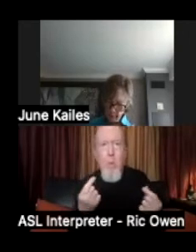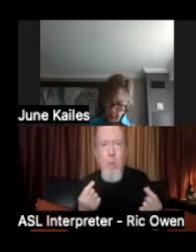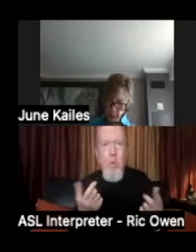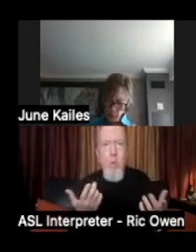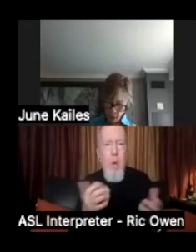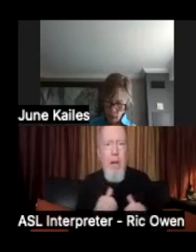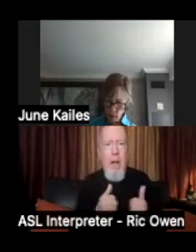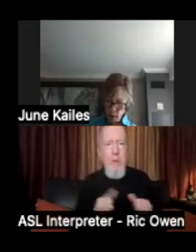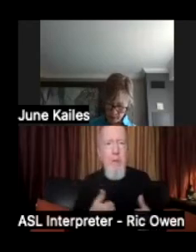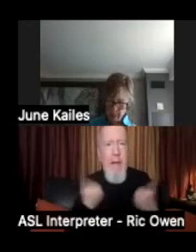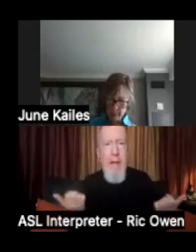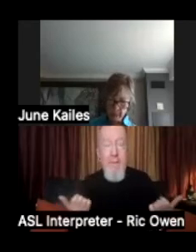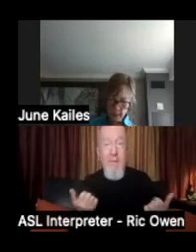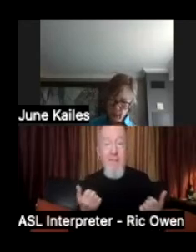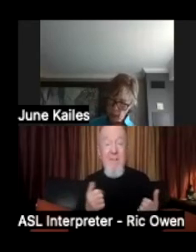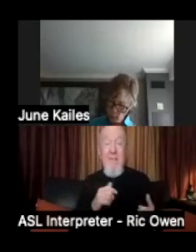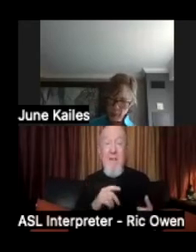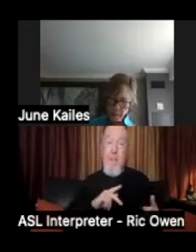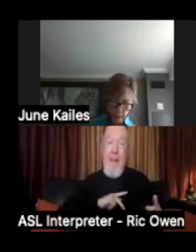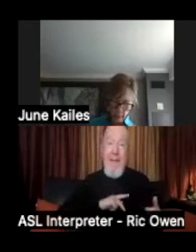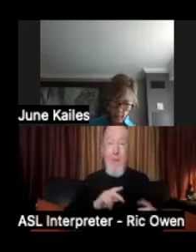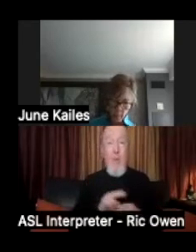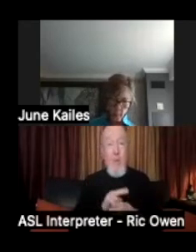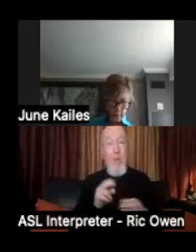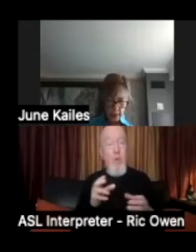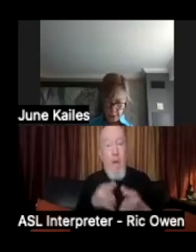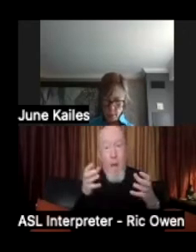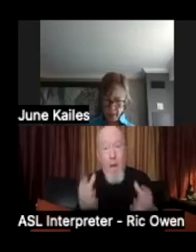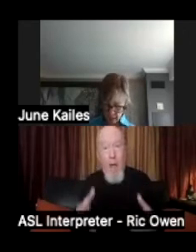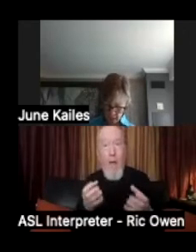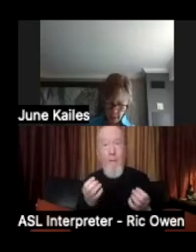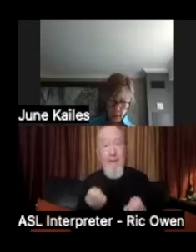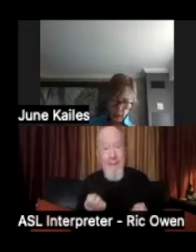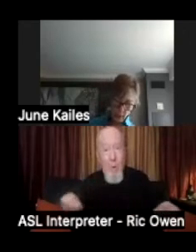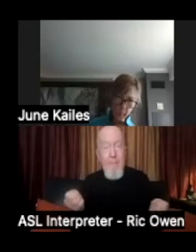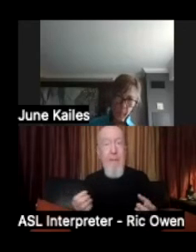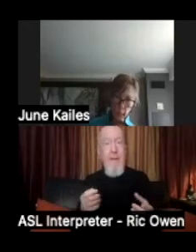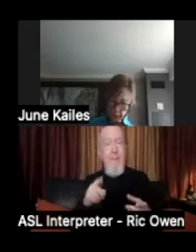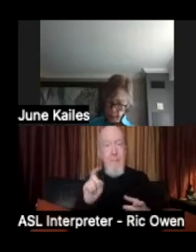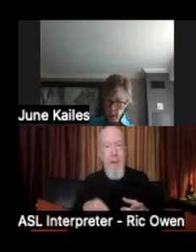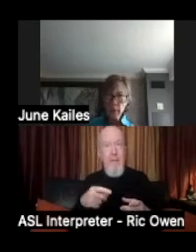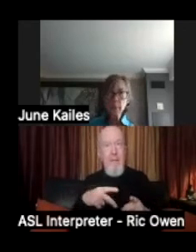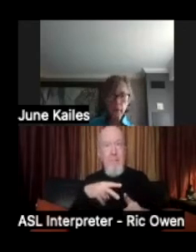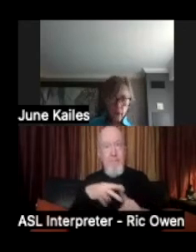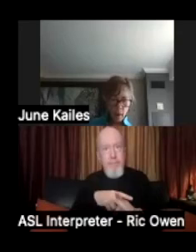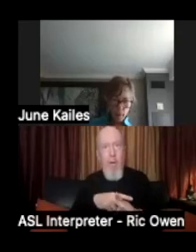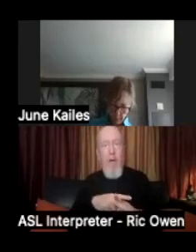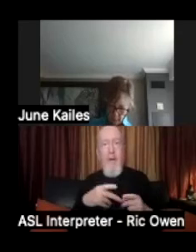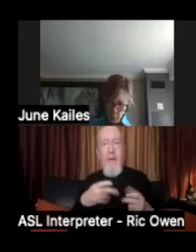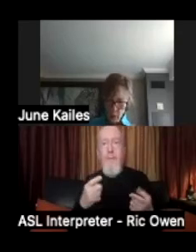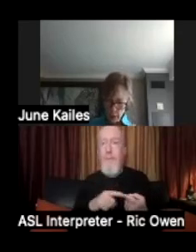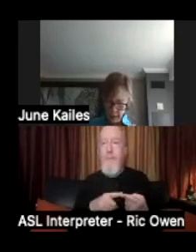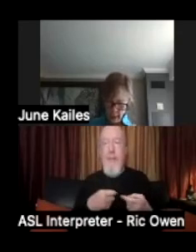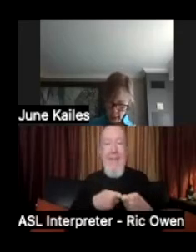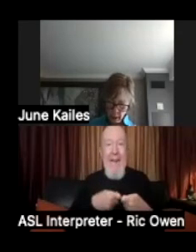uses lots of power-dependent equipment for his independence. A wheelchair, a